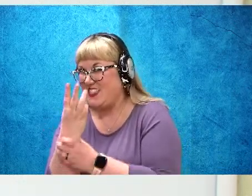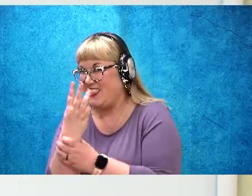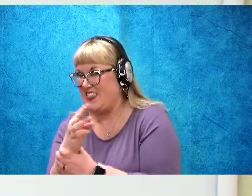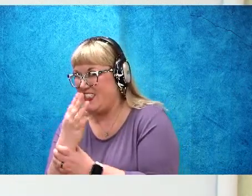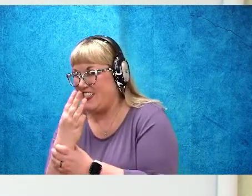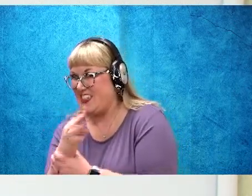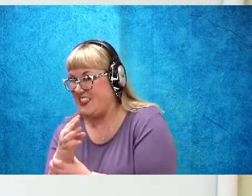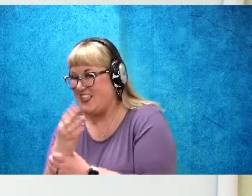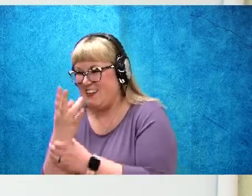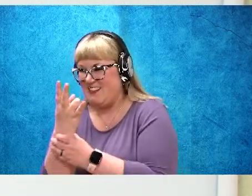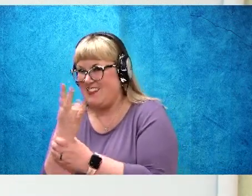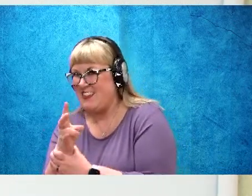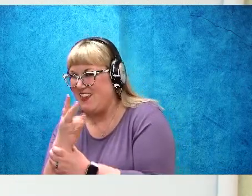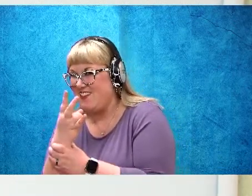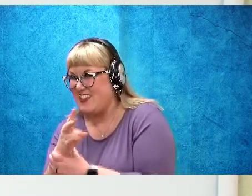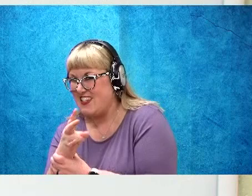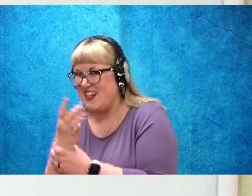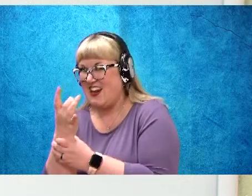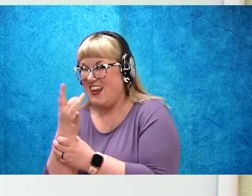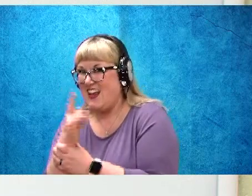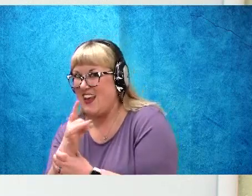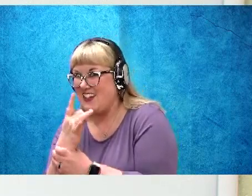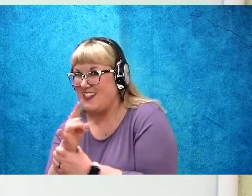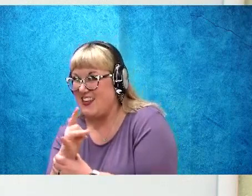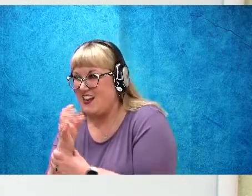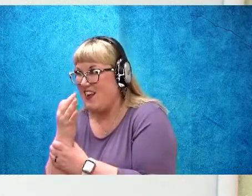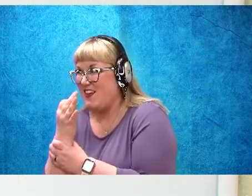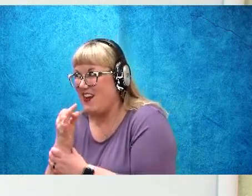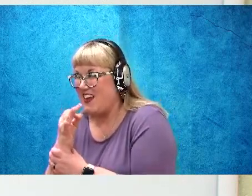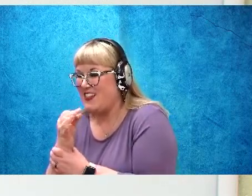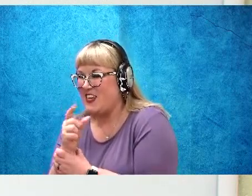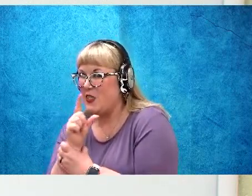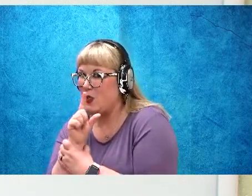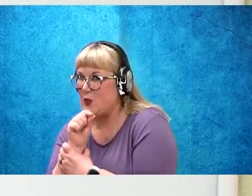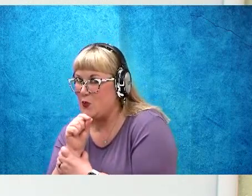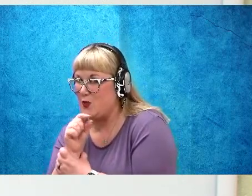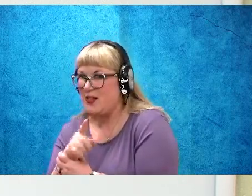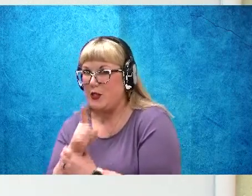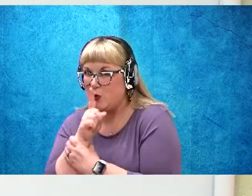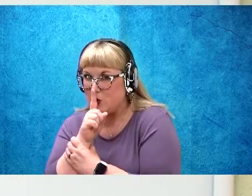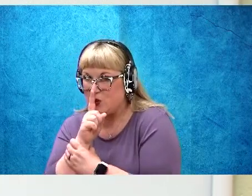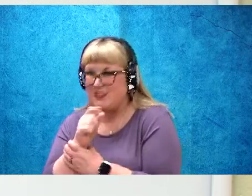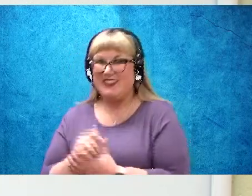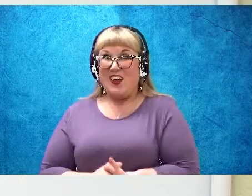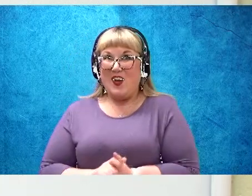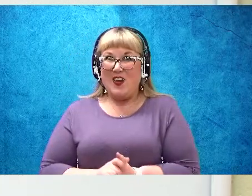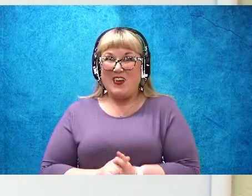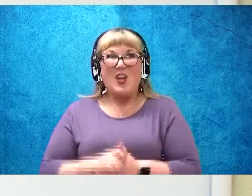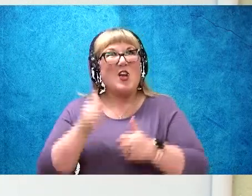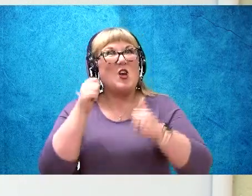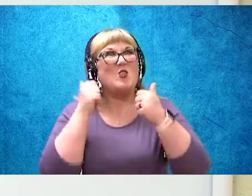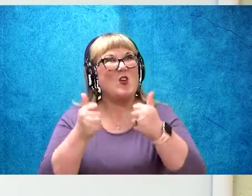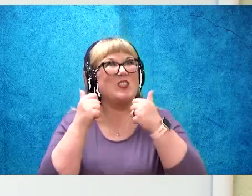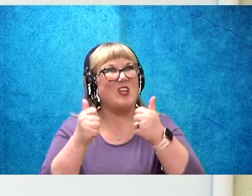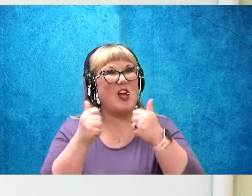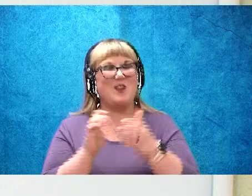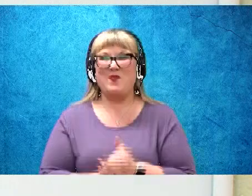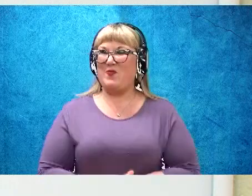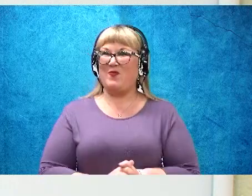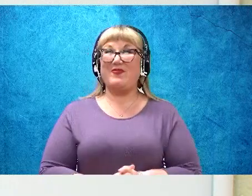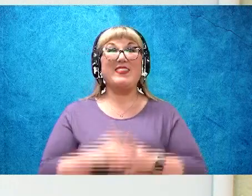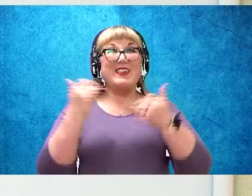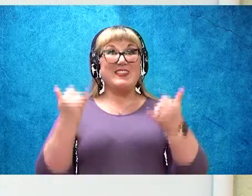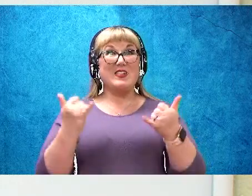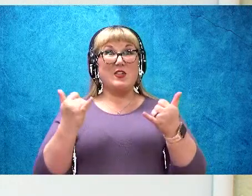15, 16, 17, 18, 19, 20. Good job. All right,